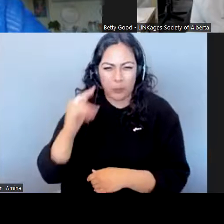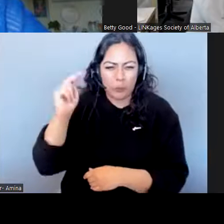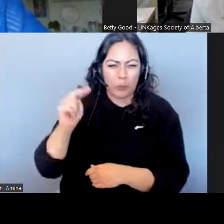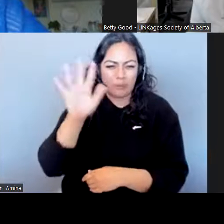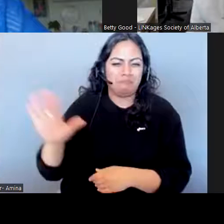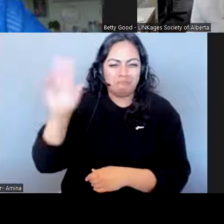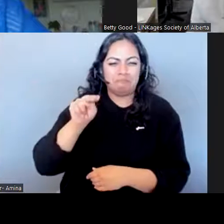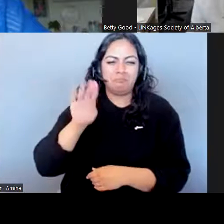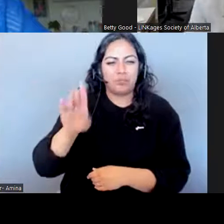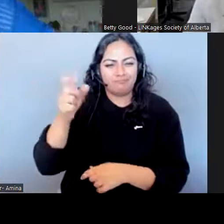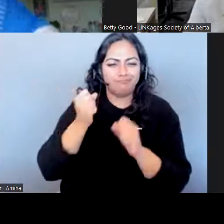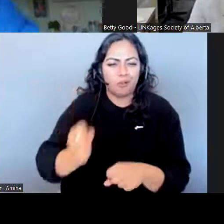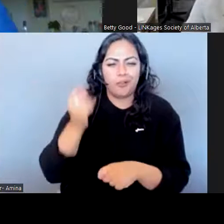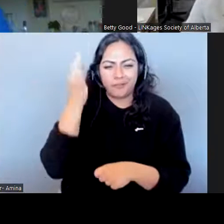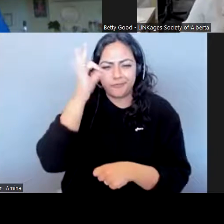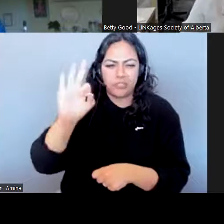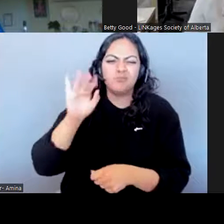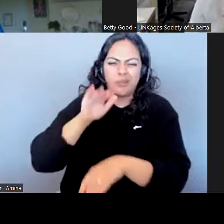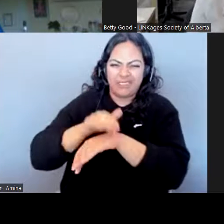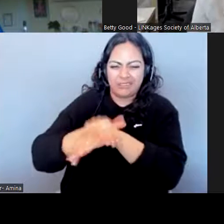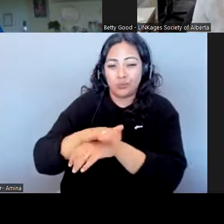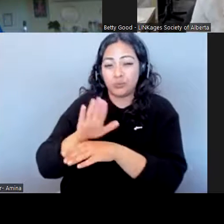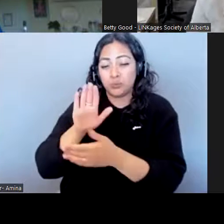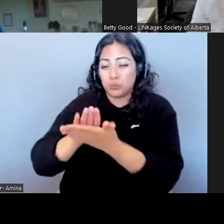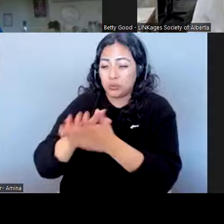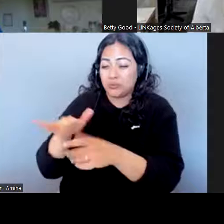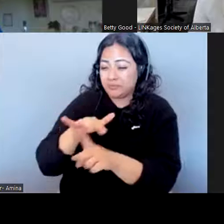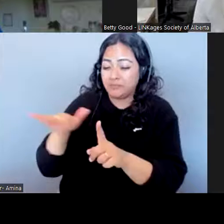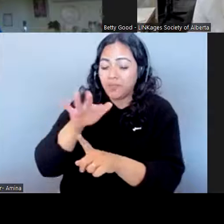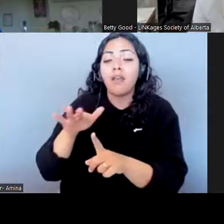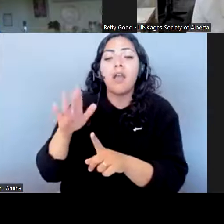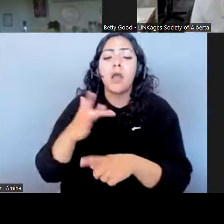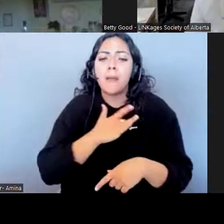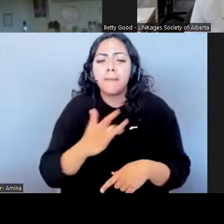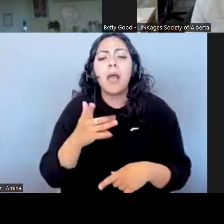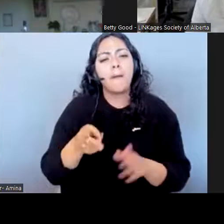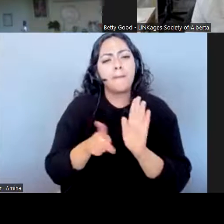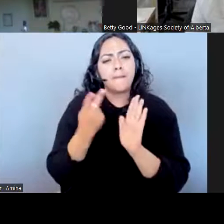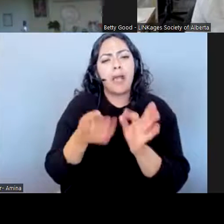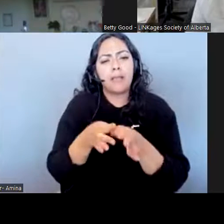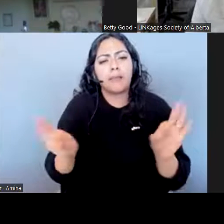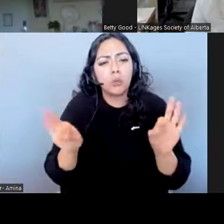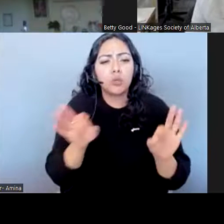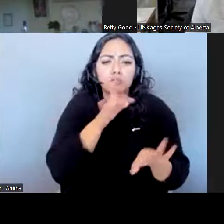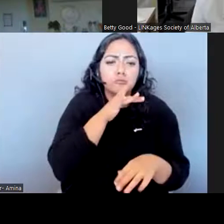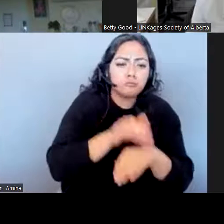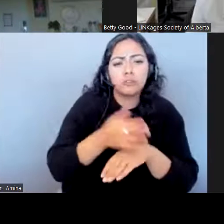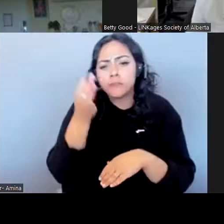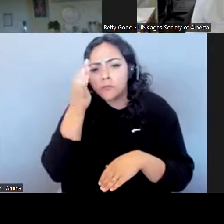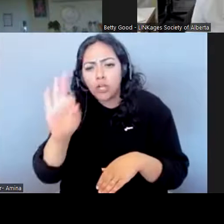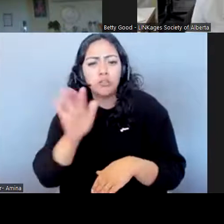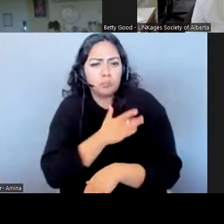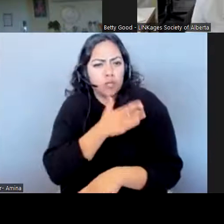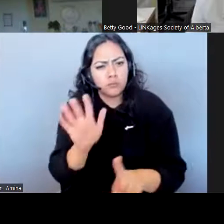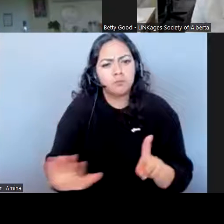that we're the only bilingual province, and we have an Acadian activity that we do each year, with